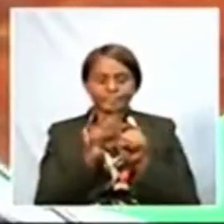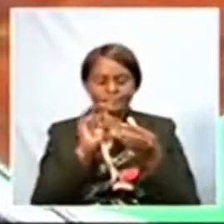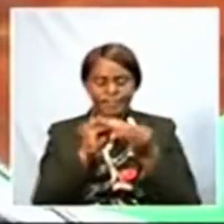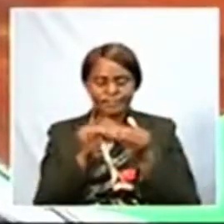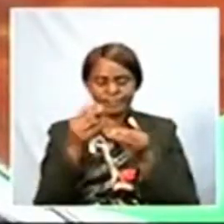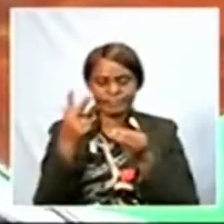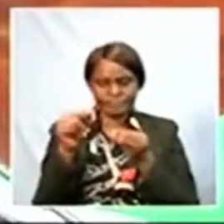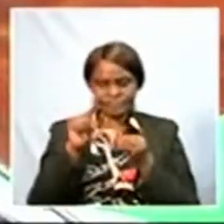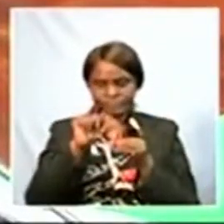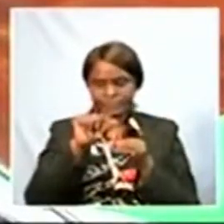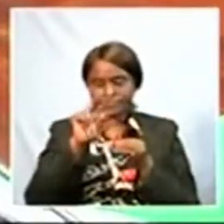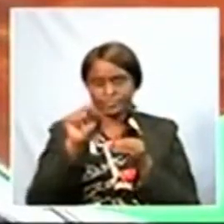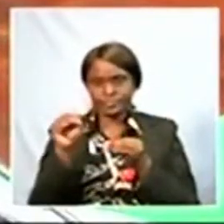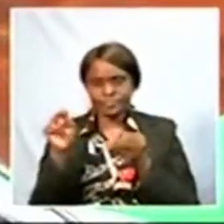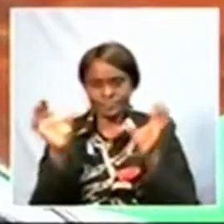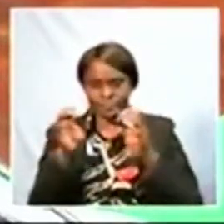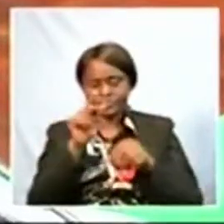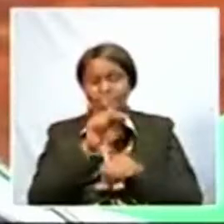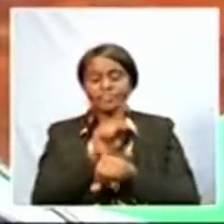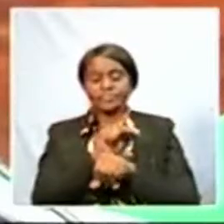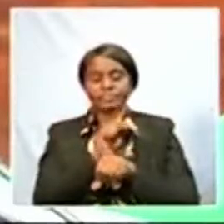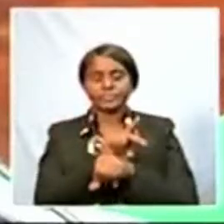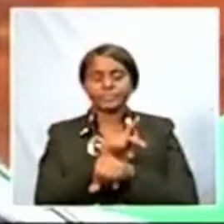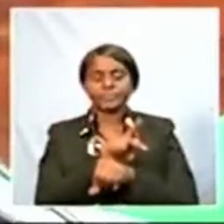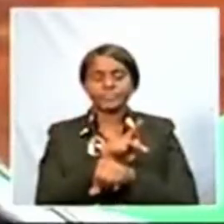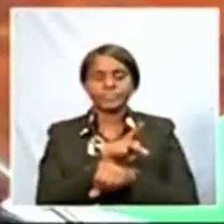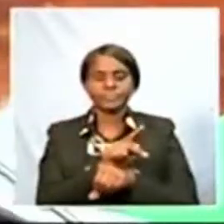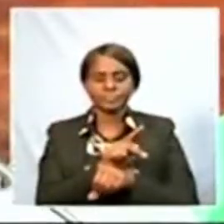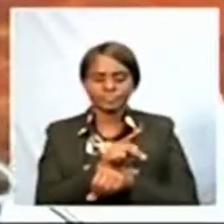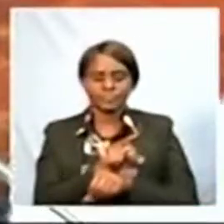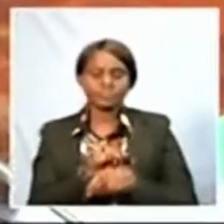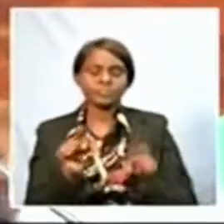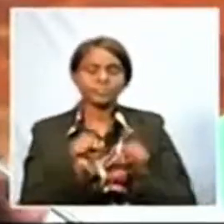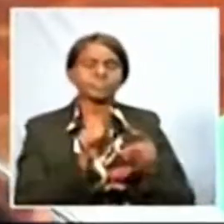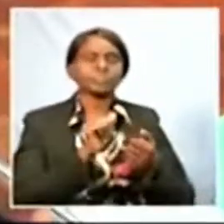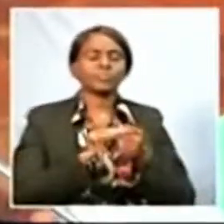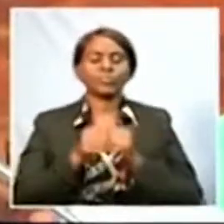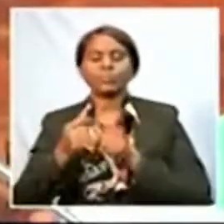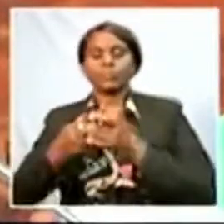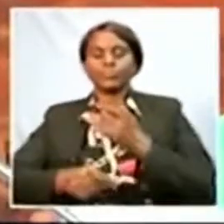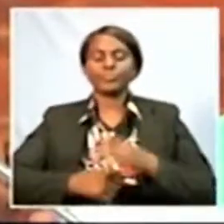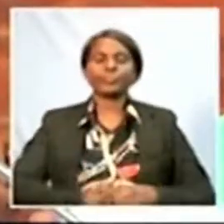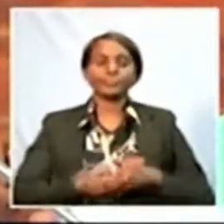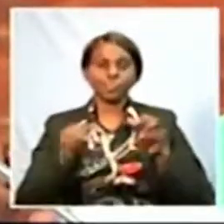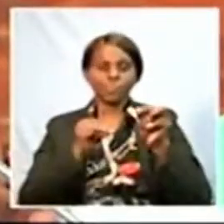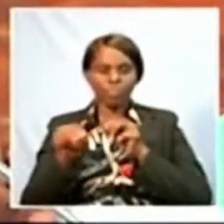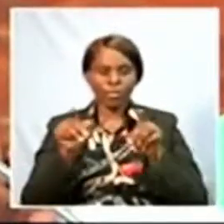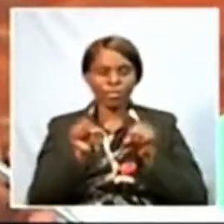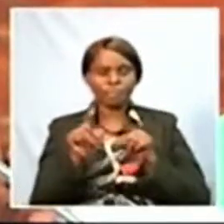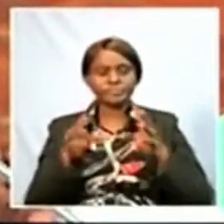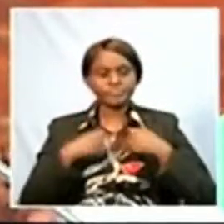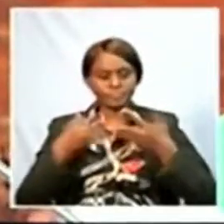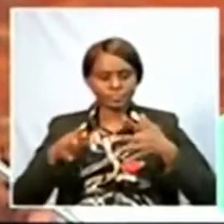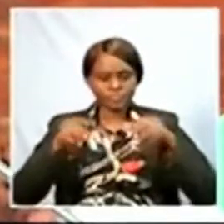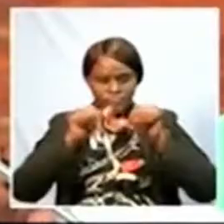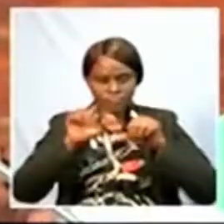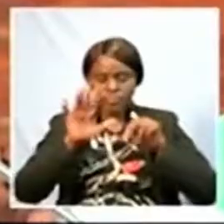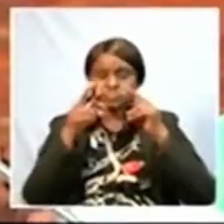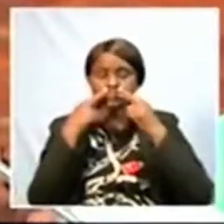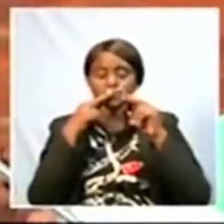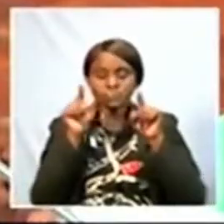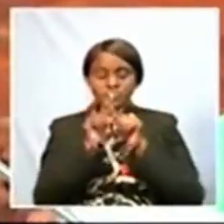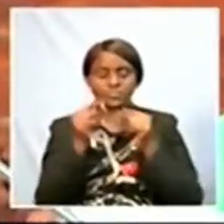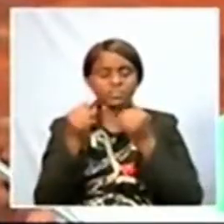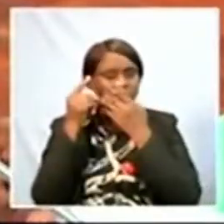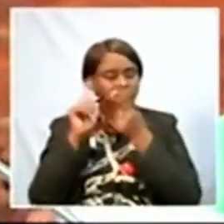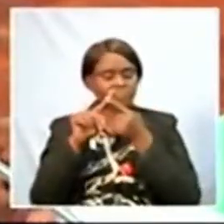3, 2022 community projects. Cause of query. Management acknowledges the auditor's findings and